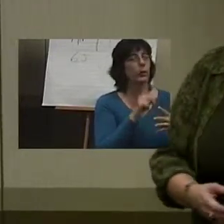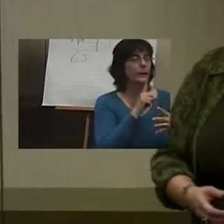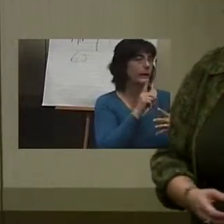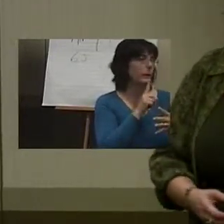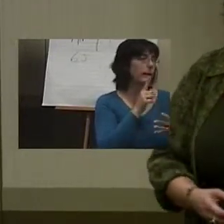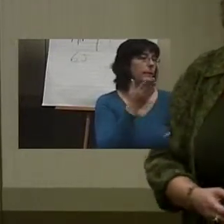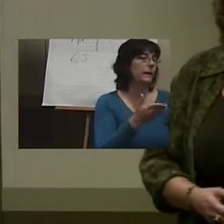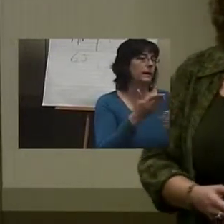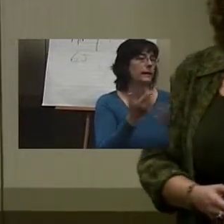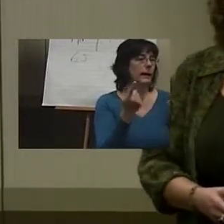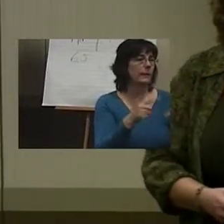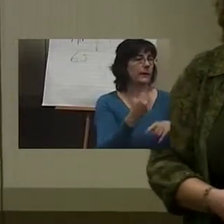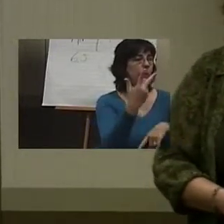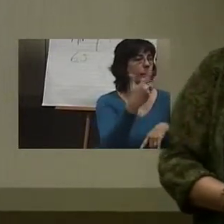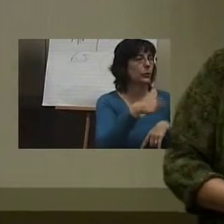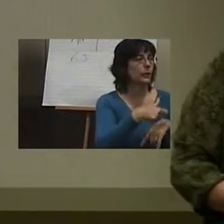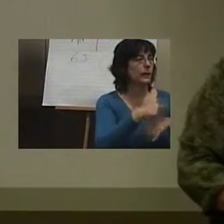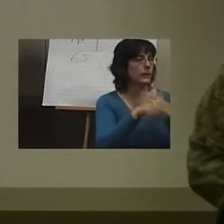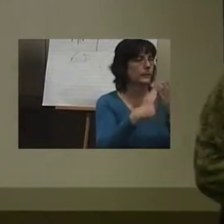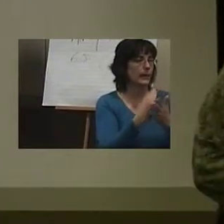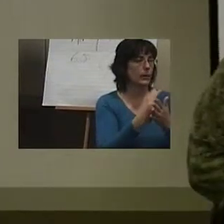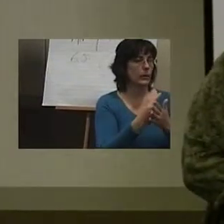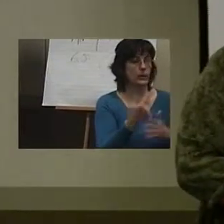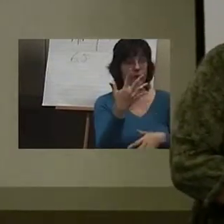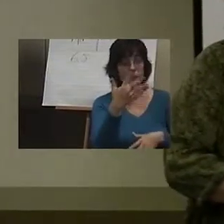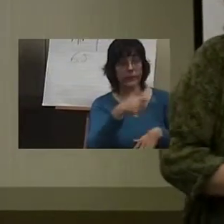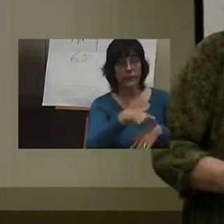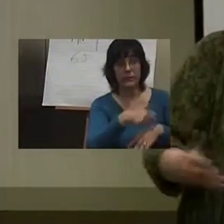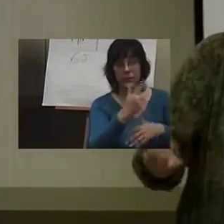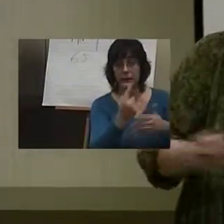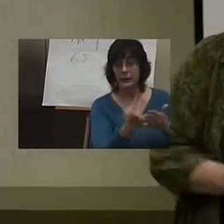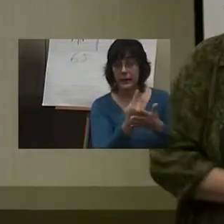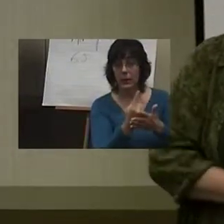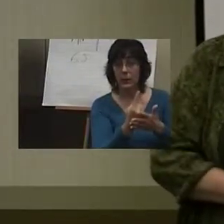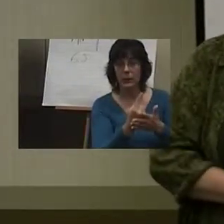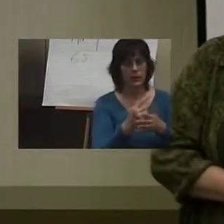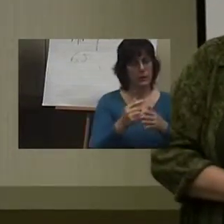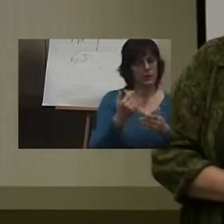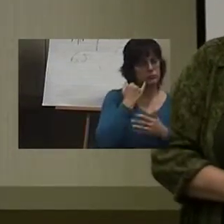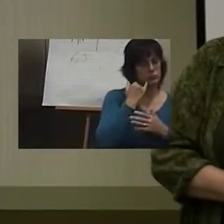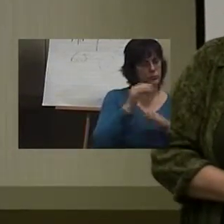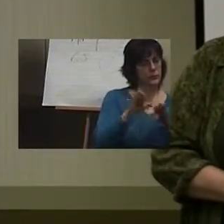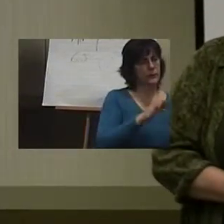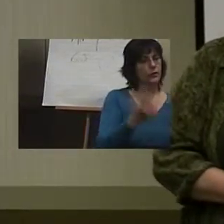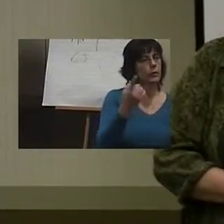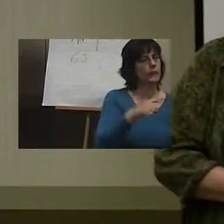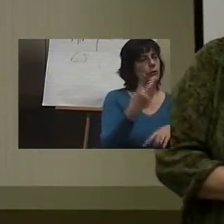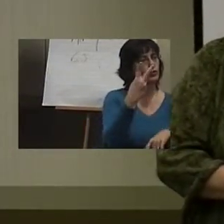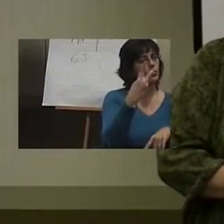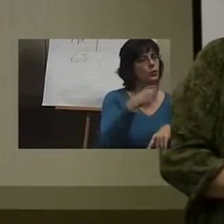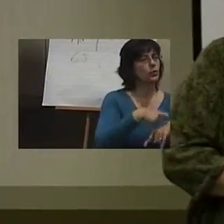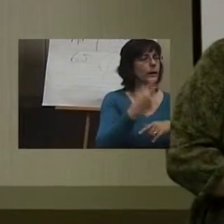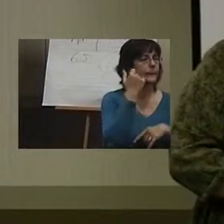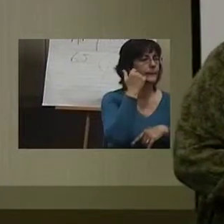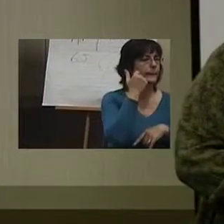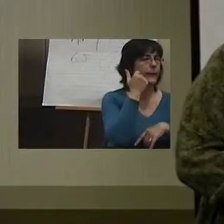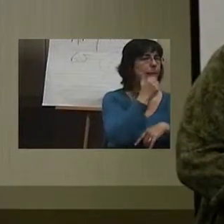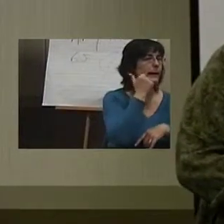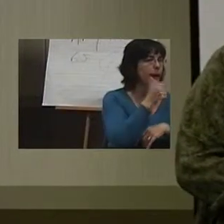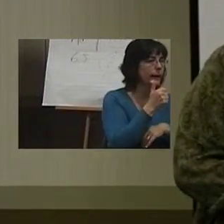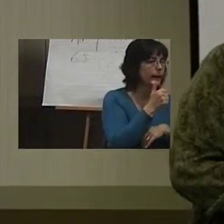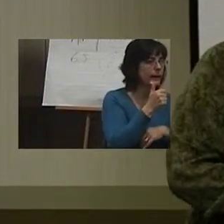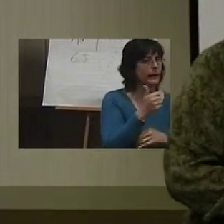3 times per hour. Maybe it's happening 5 times per hour. Maybe it's a behavior that's happening twice a day. Okay? You want to look